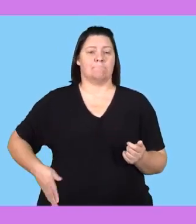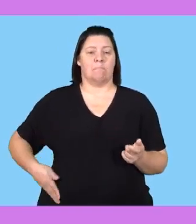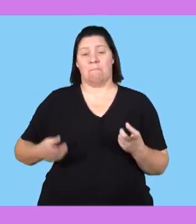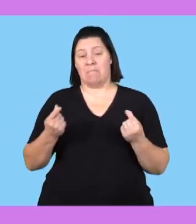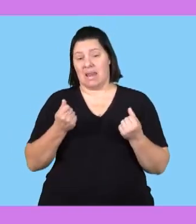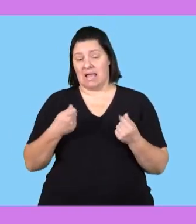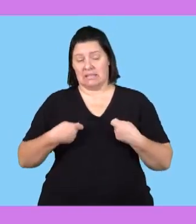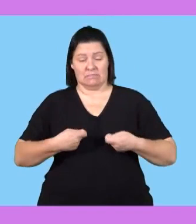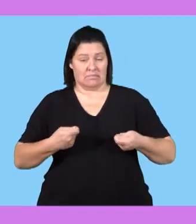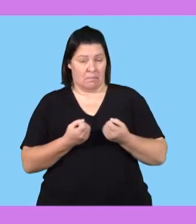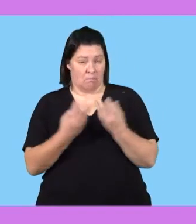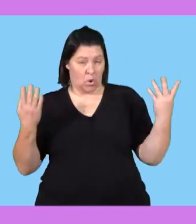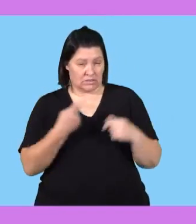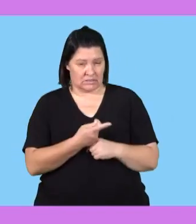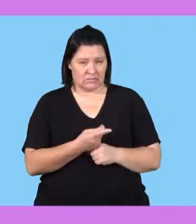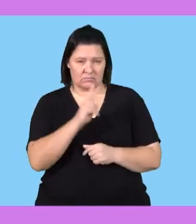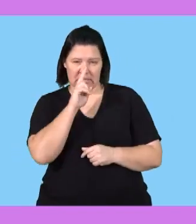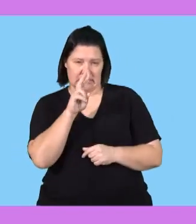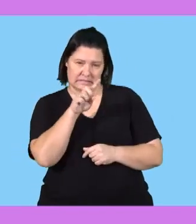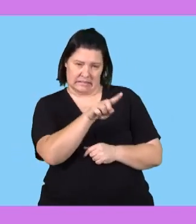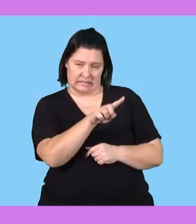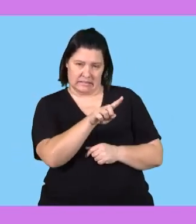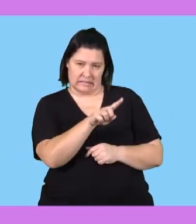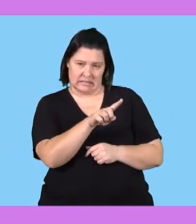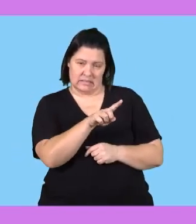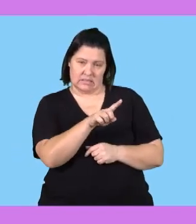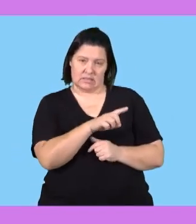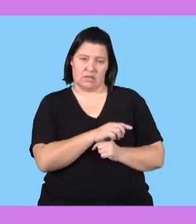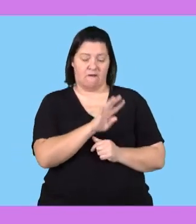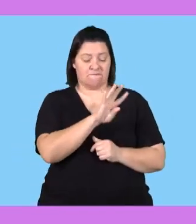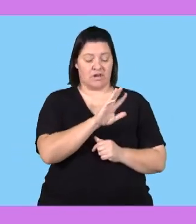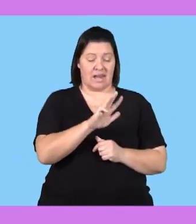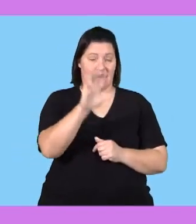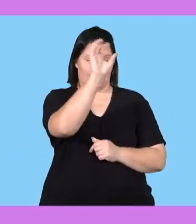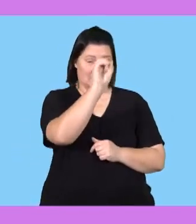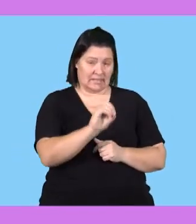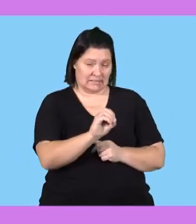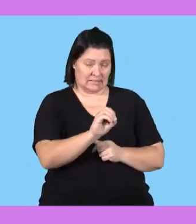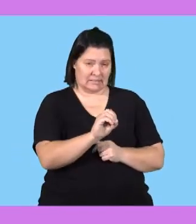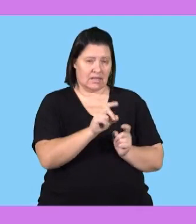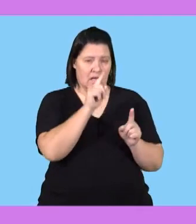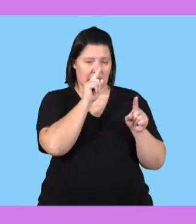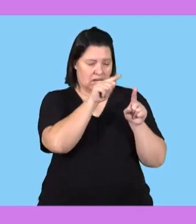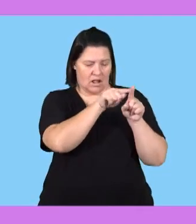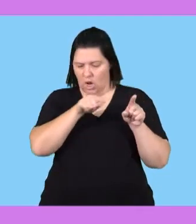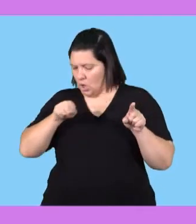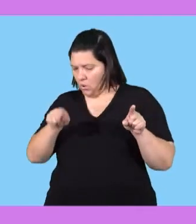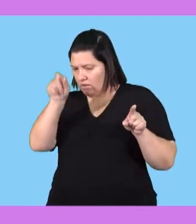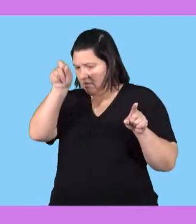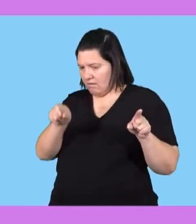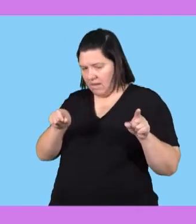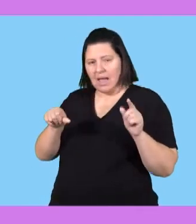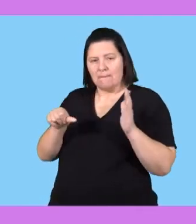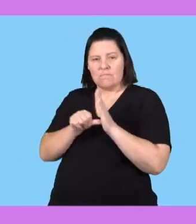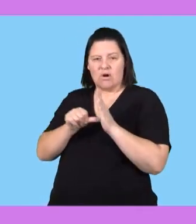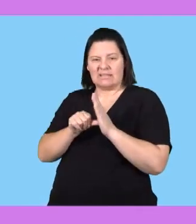her pocket money, therefore looking at the slice, because the bigger slice is 49%, then you have